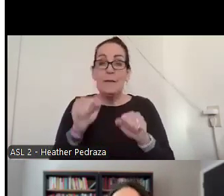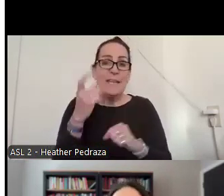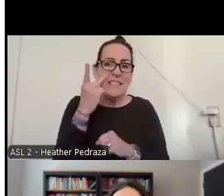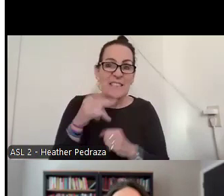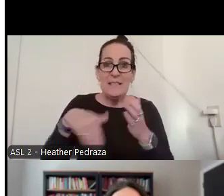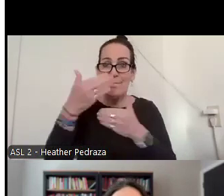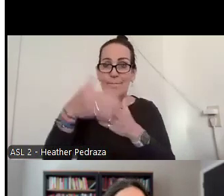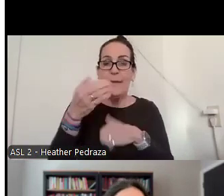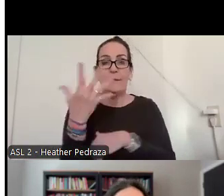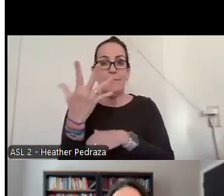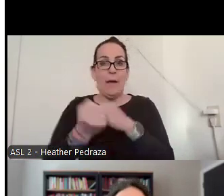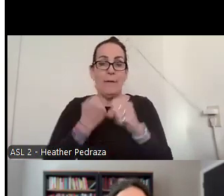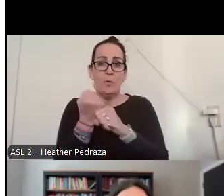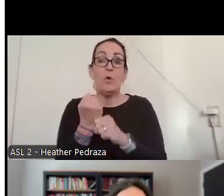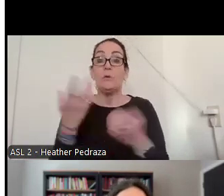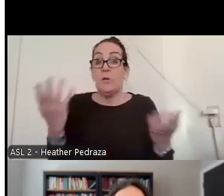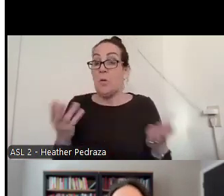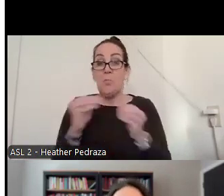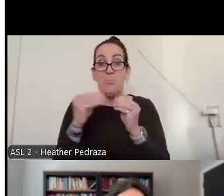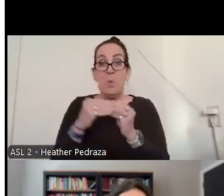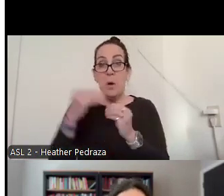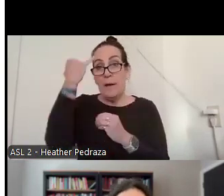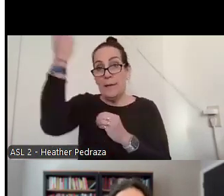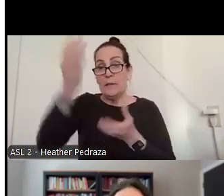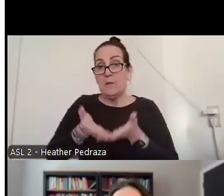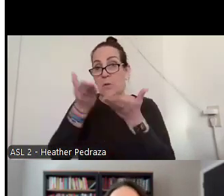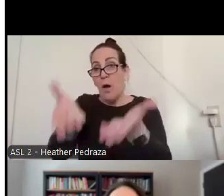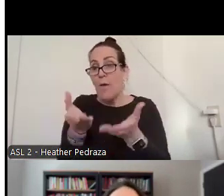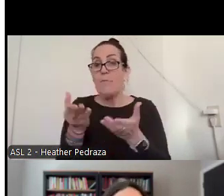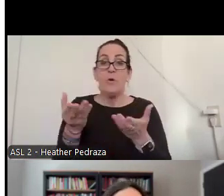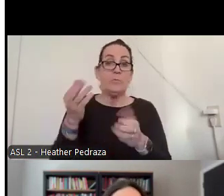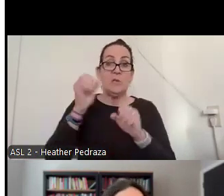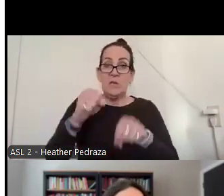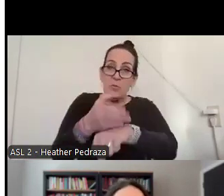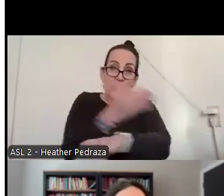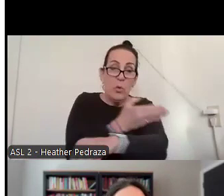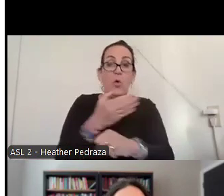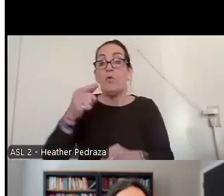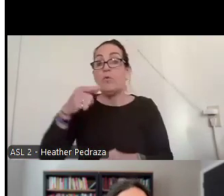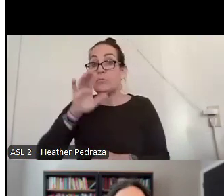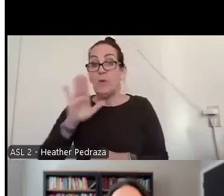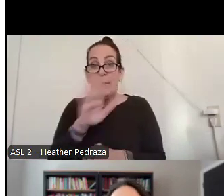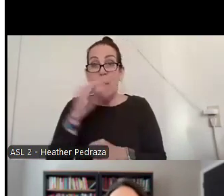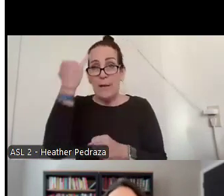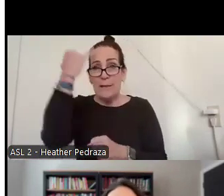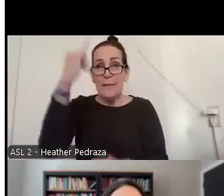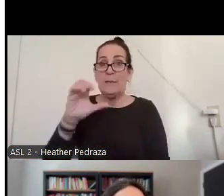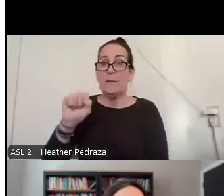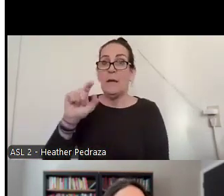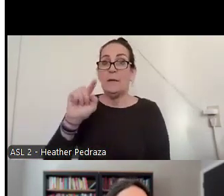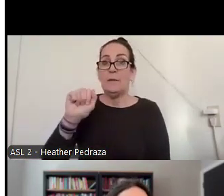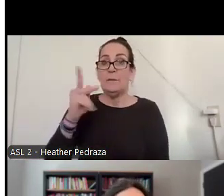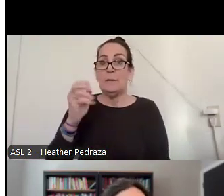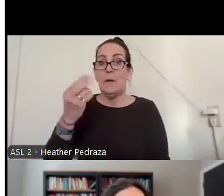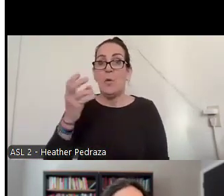years of implementation. What recommendations for improvement do stakeholders have? And essentially, how can the 6 elements be